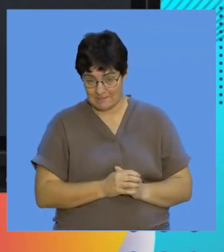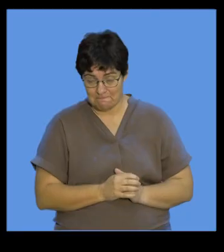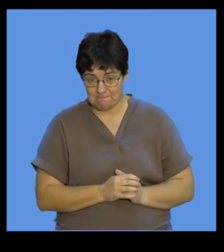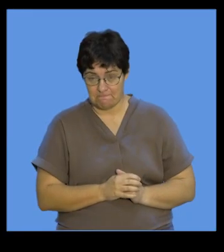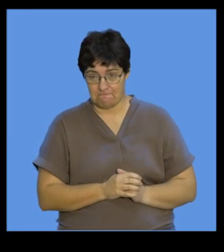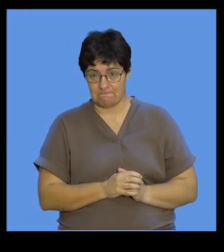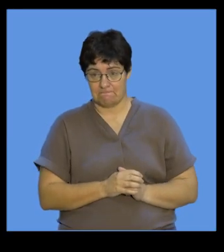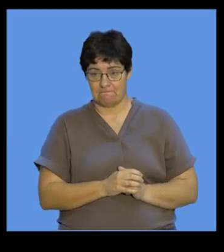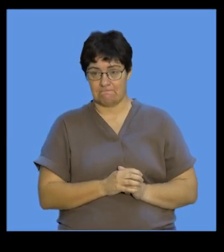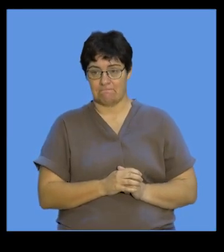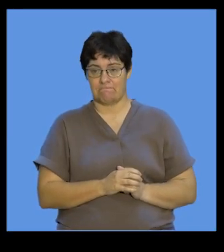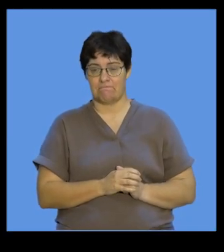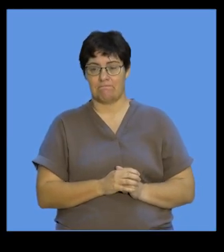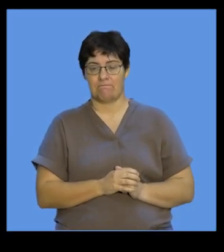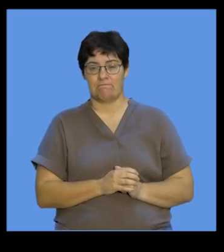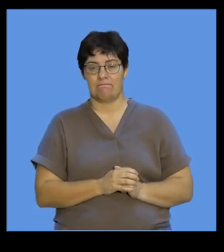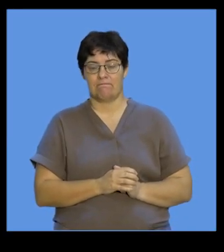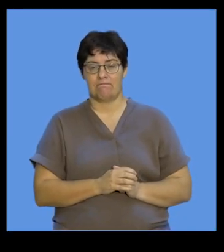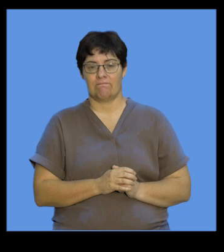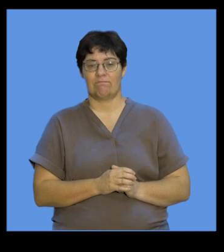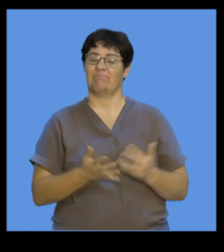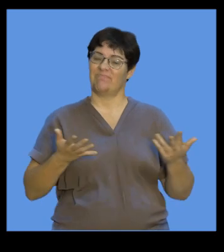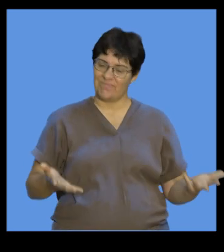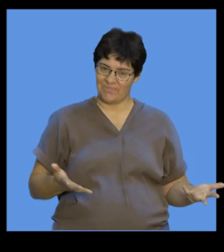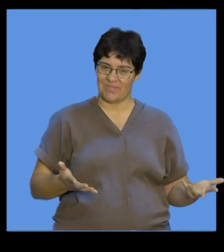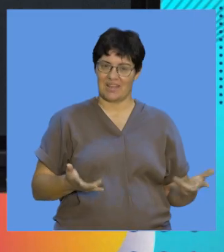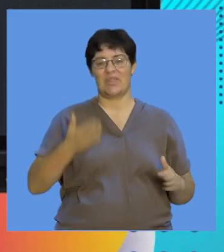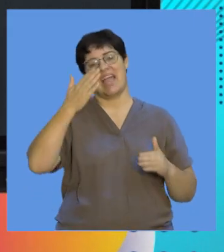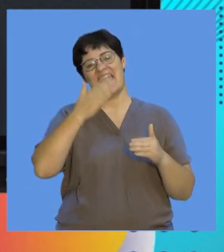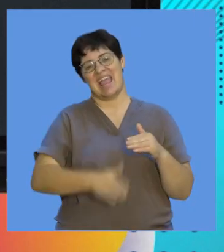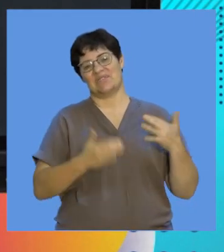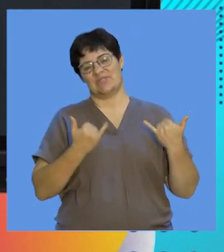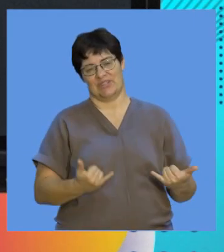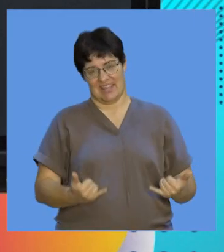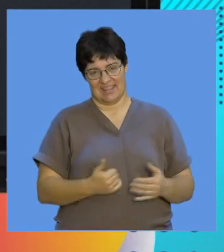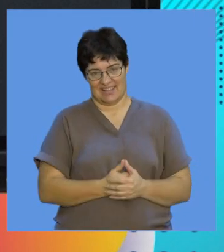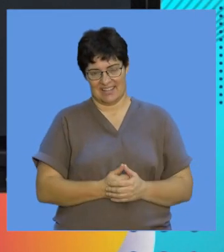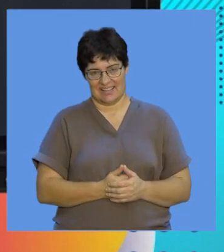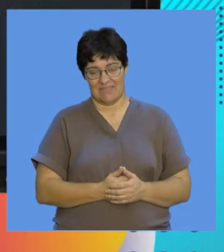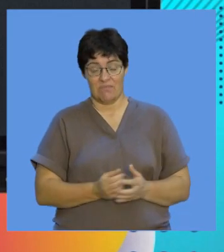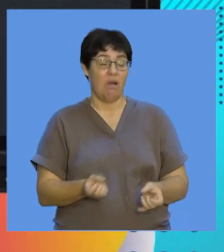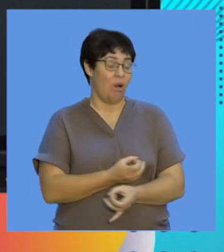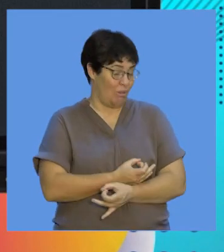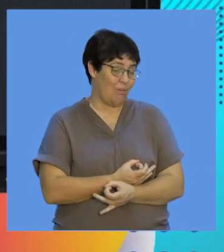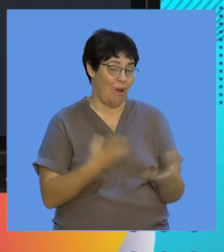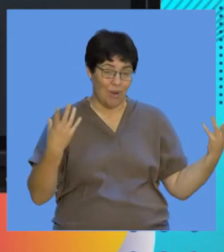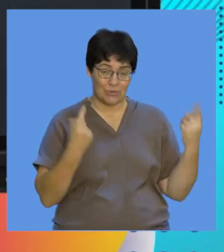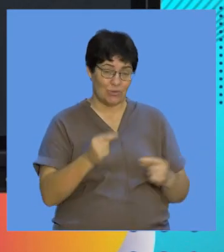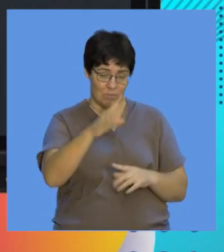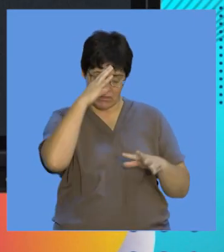okay? That brings us to the end of today. We did a lot. You need to think through